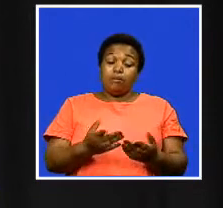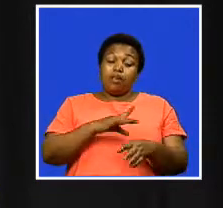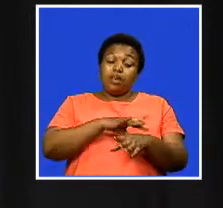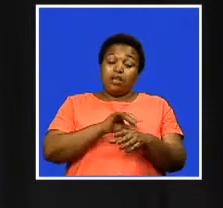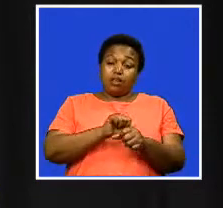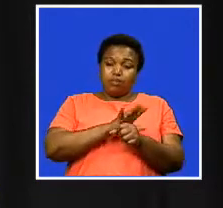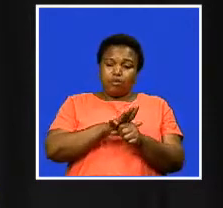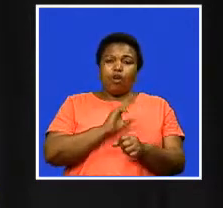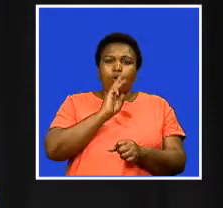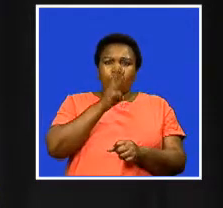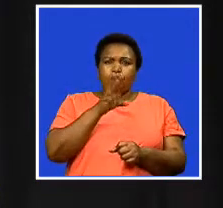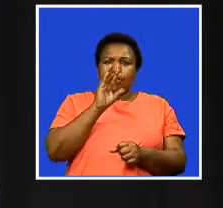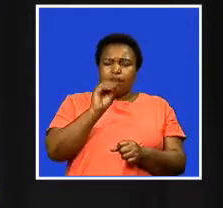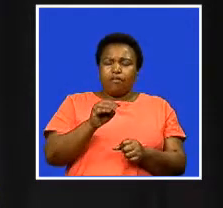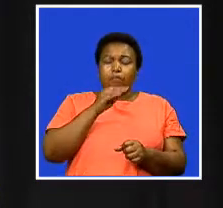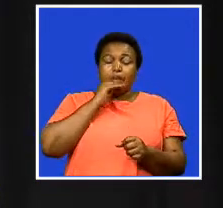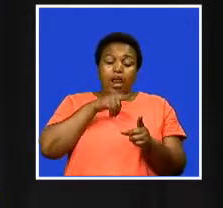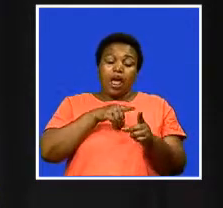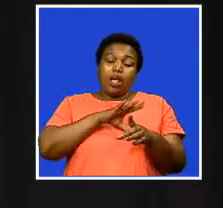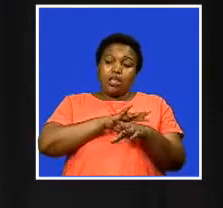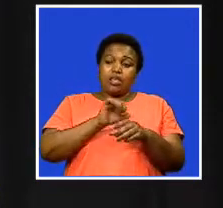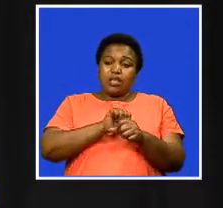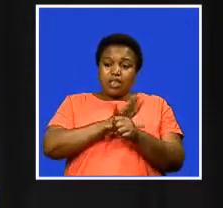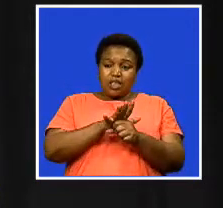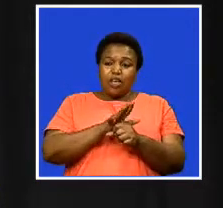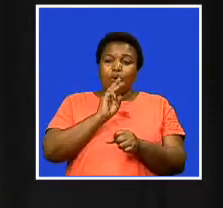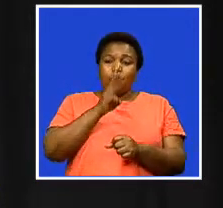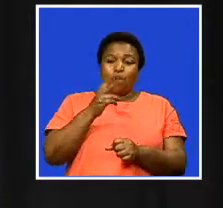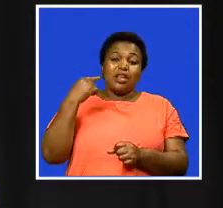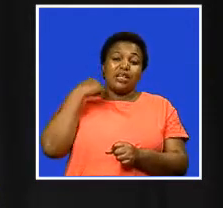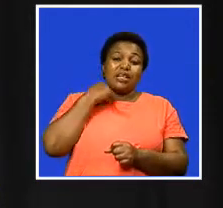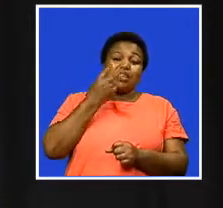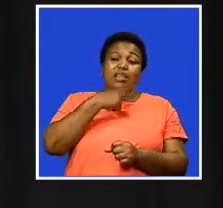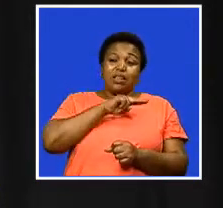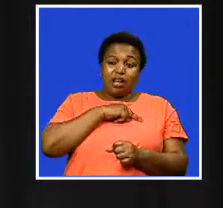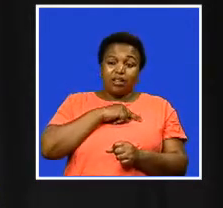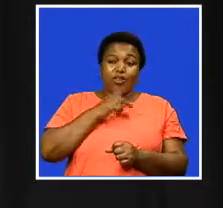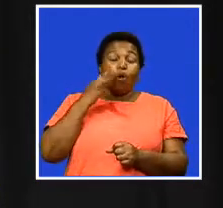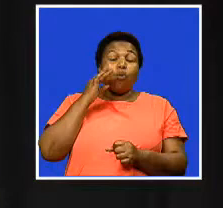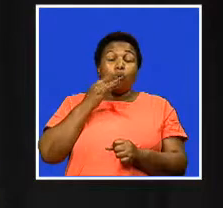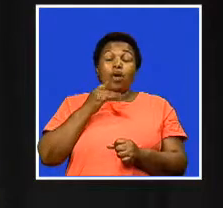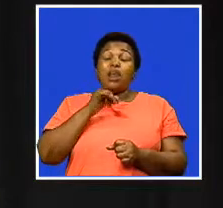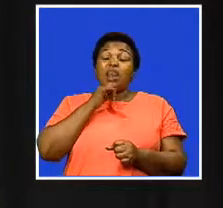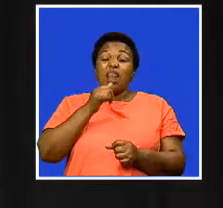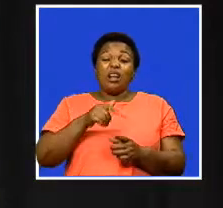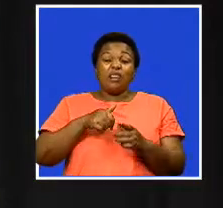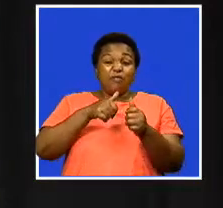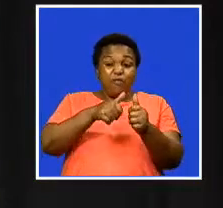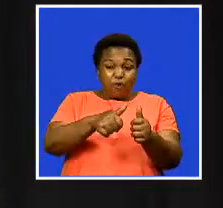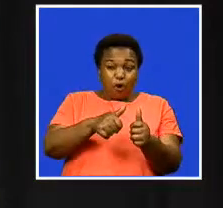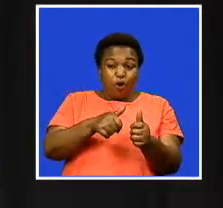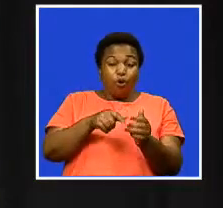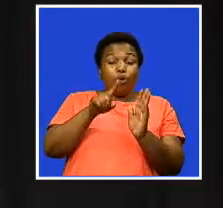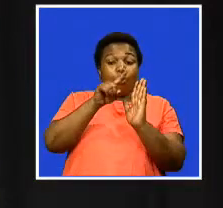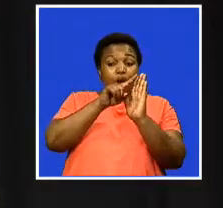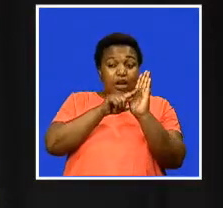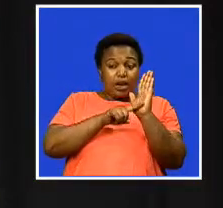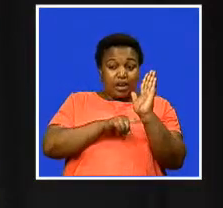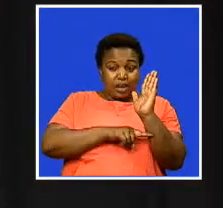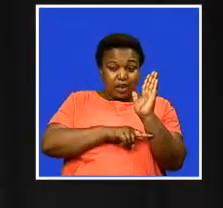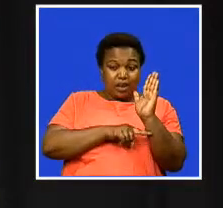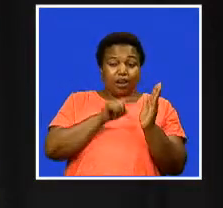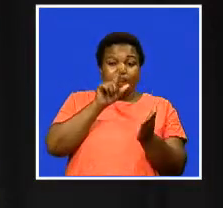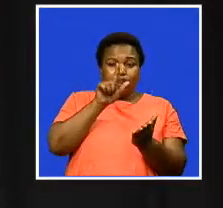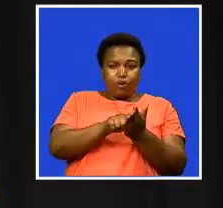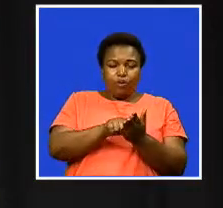nayo, kodwa iCovid itawuchubeka isibulale nangabe singathathi lama precautions lekufuna siwathathe. Wona